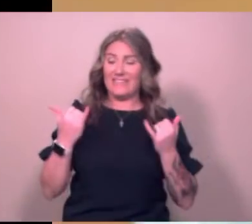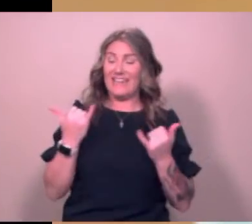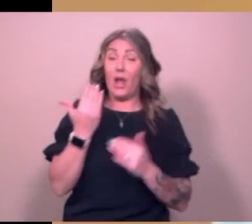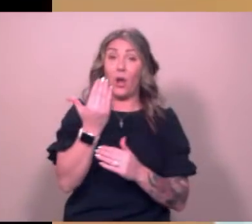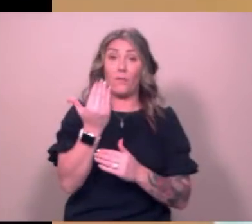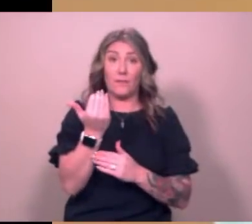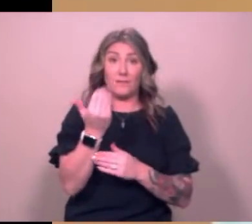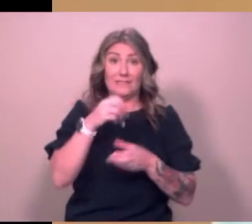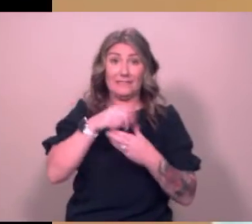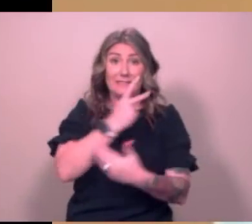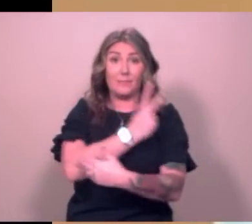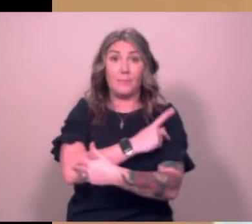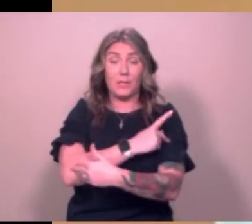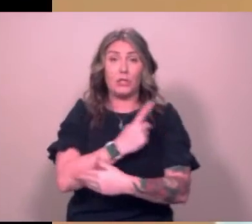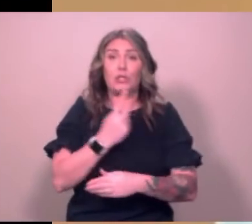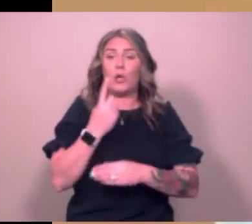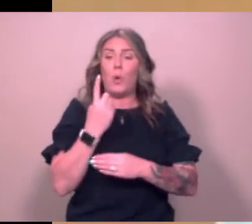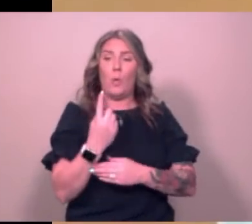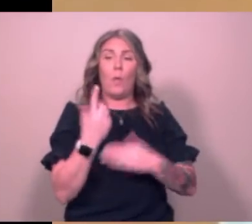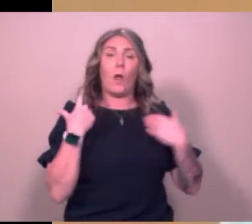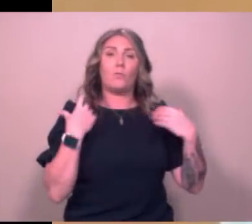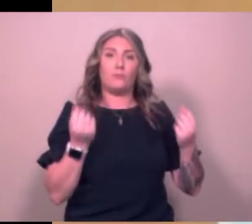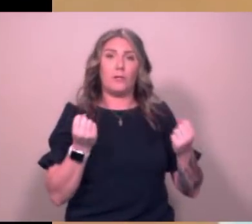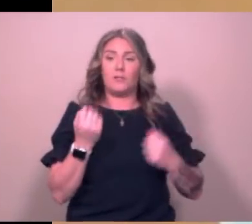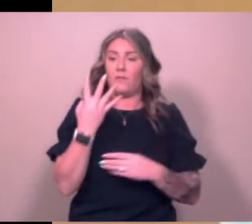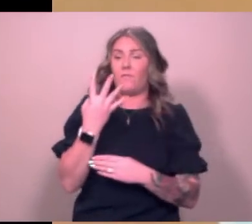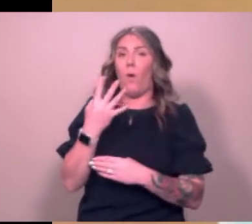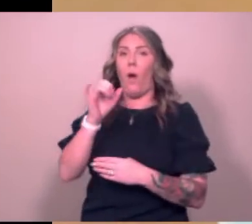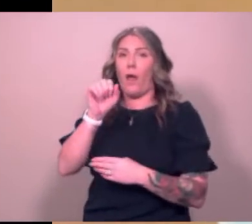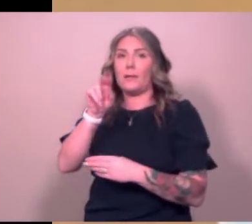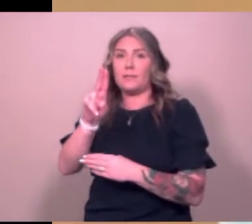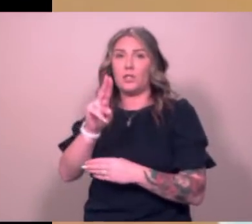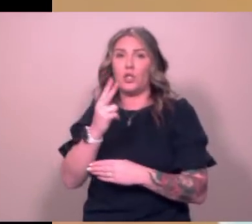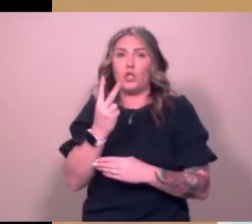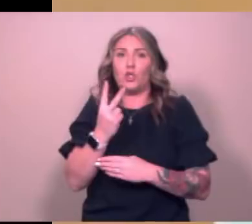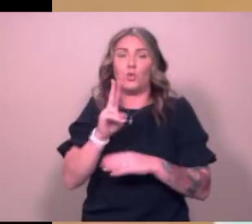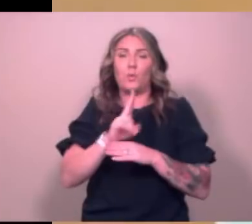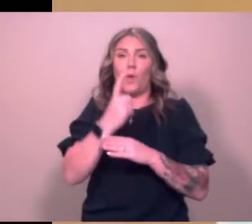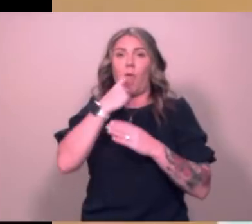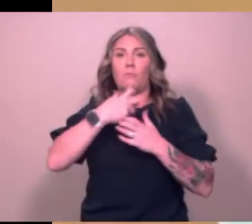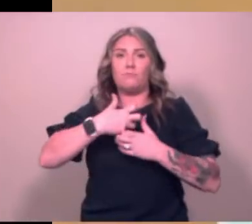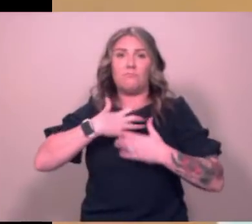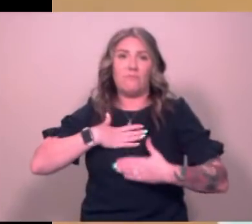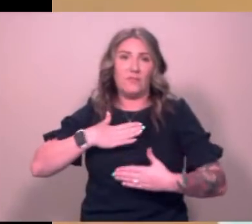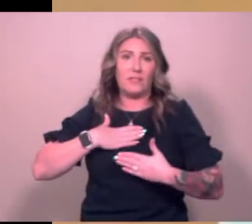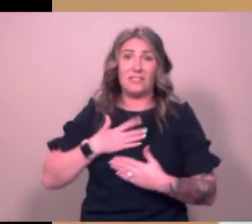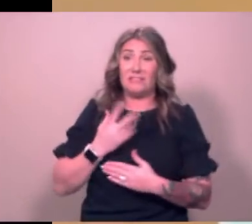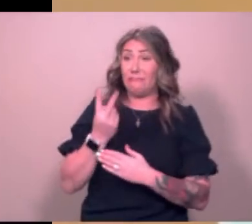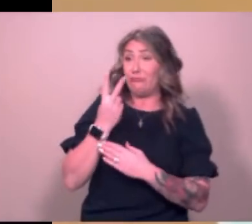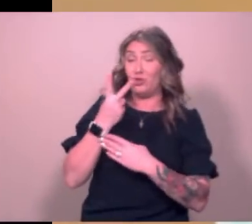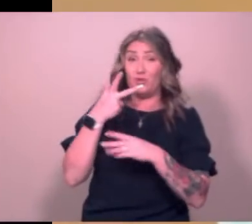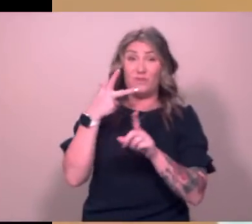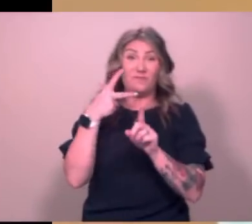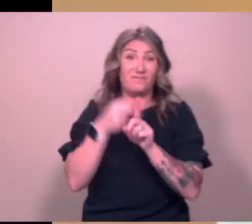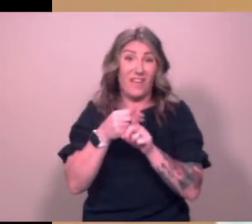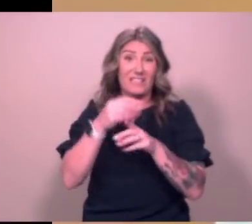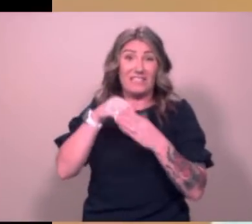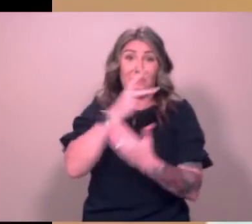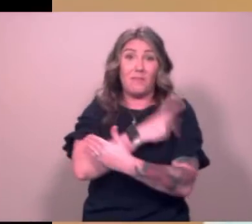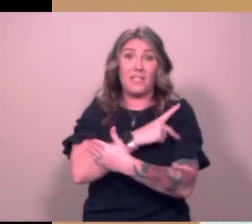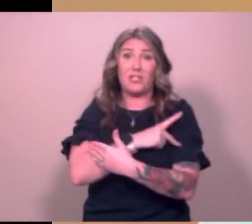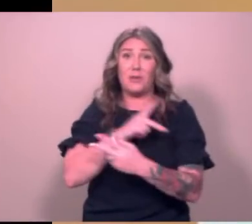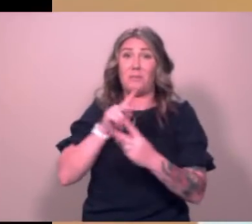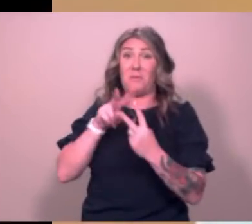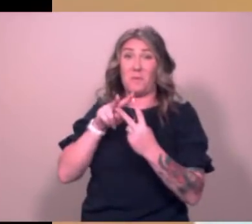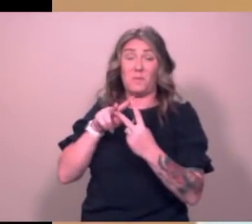15 inpatients, 1 recovering, 4 of those in the ICU, 2 on vents. We have 2 vaccinated inpatients, but neither of those